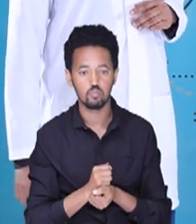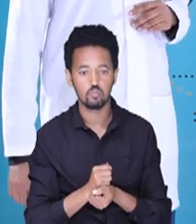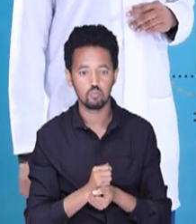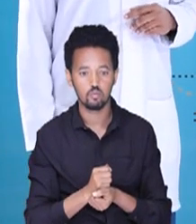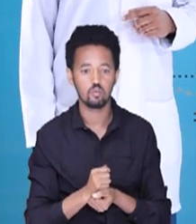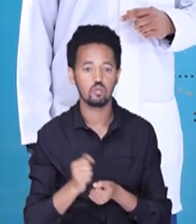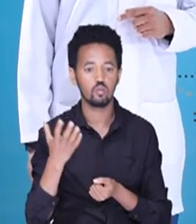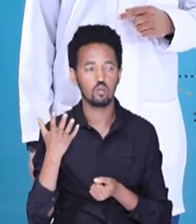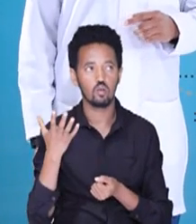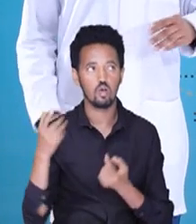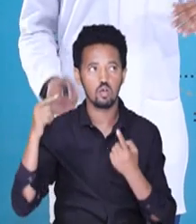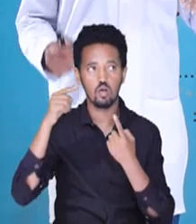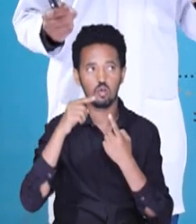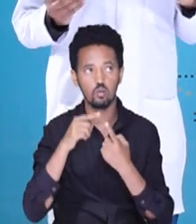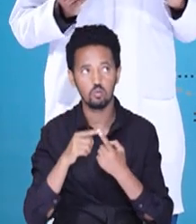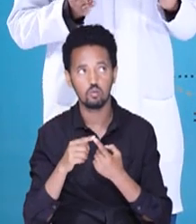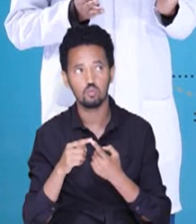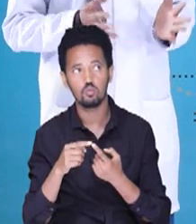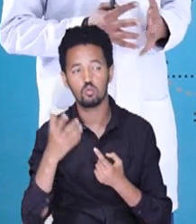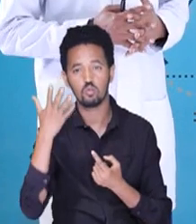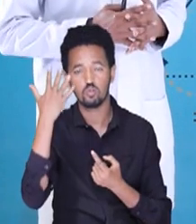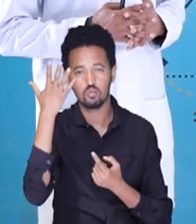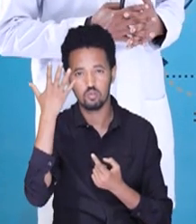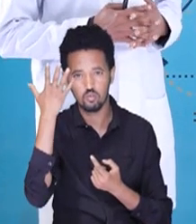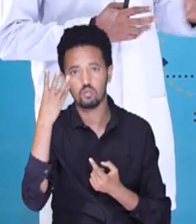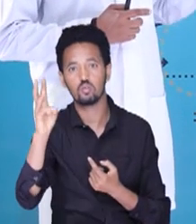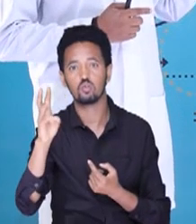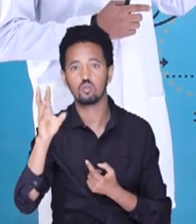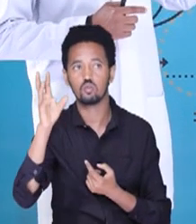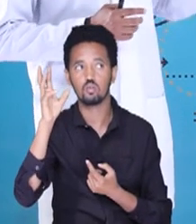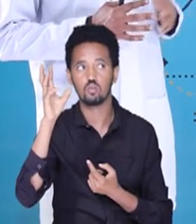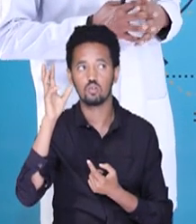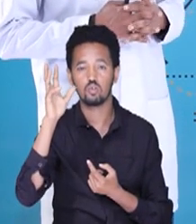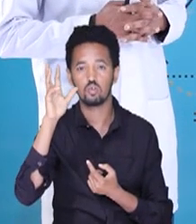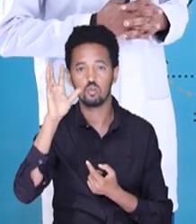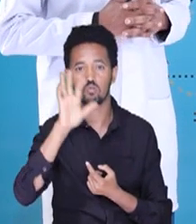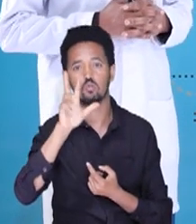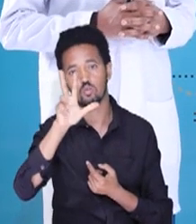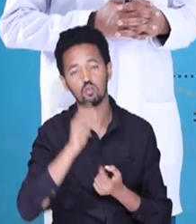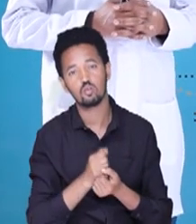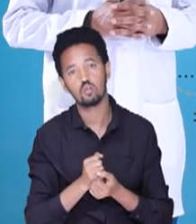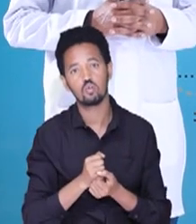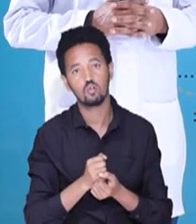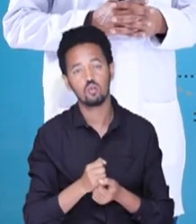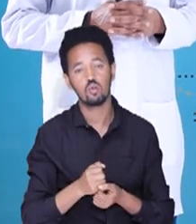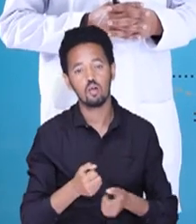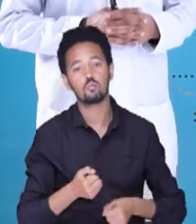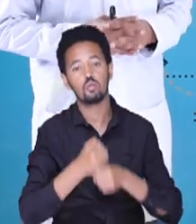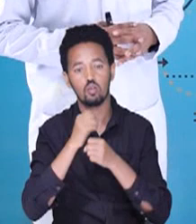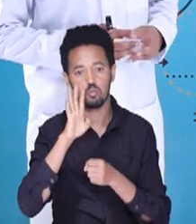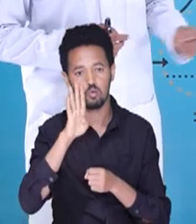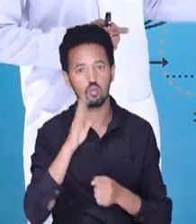From 1648 up to 1653, the ramp of the Long Parliament ruled England, appealed by